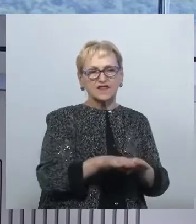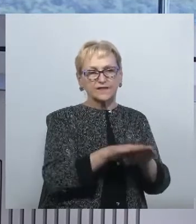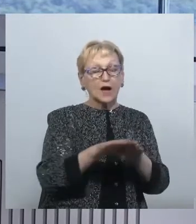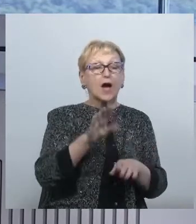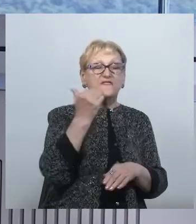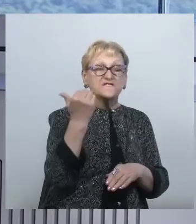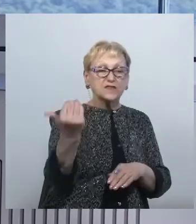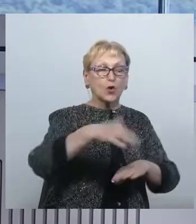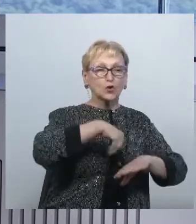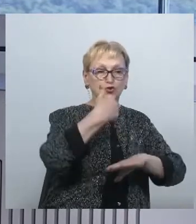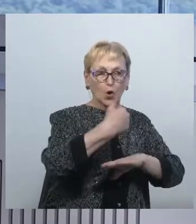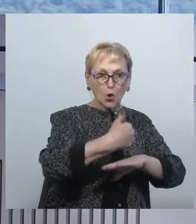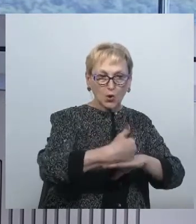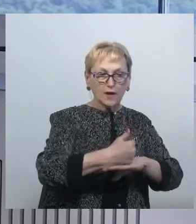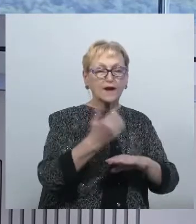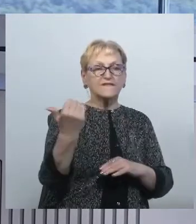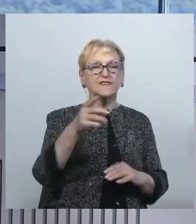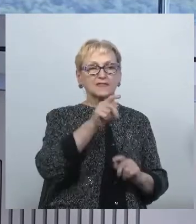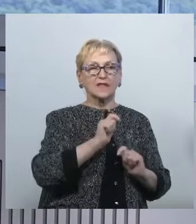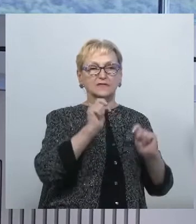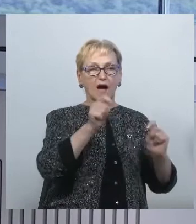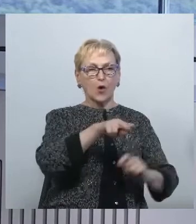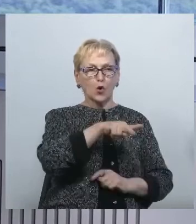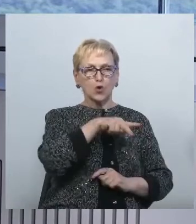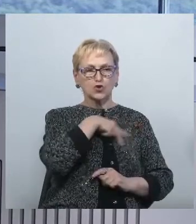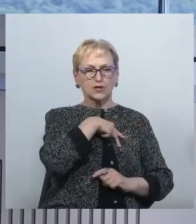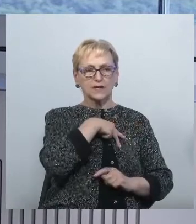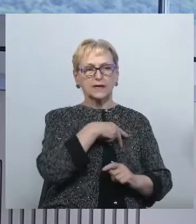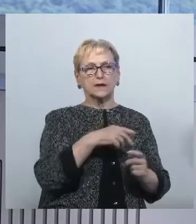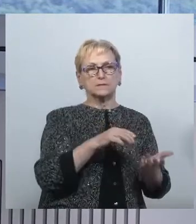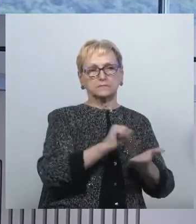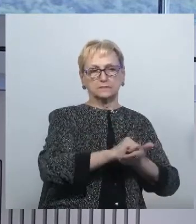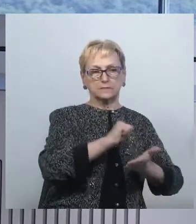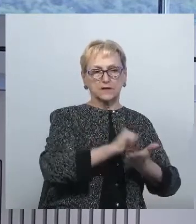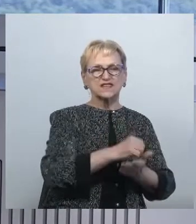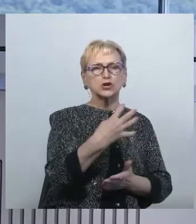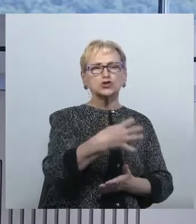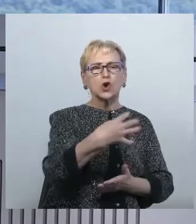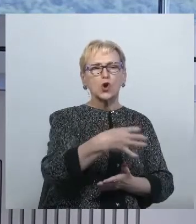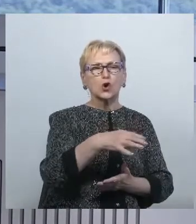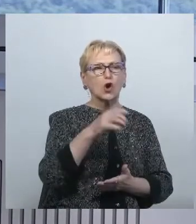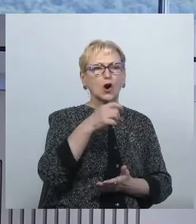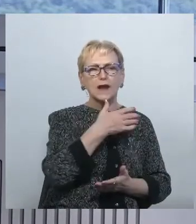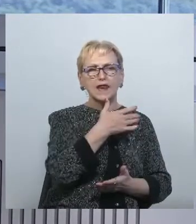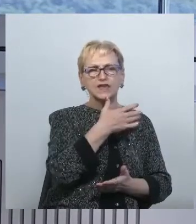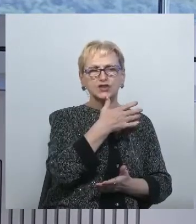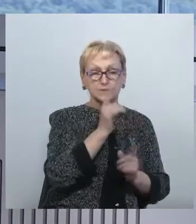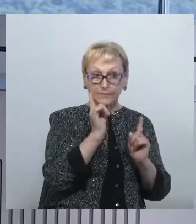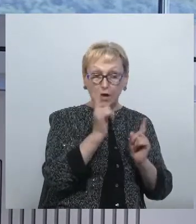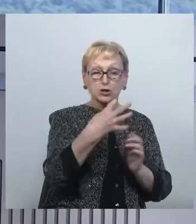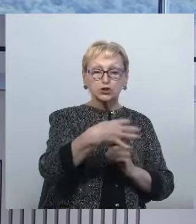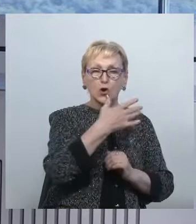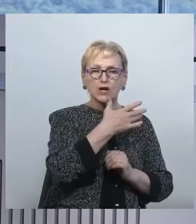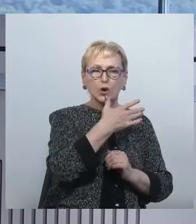Have oh, we will give floor uh, and now we will give floor